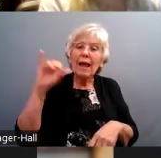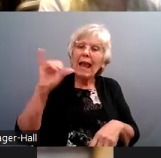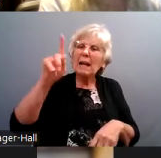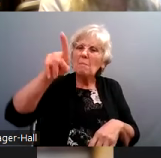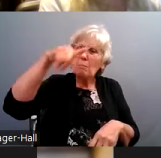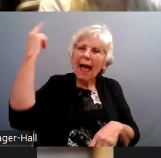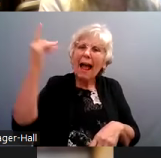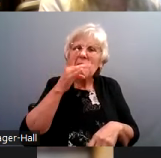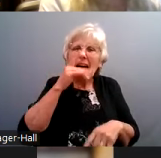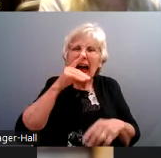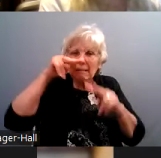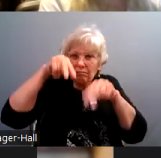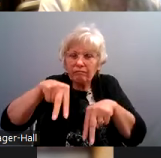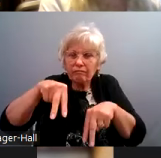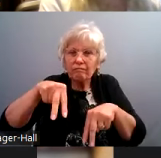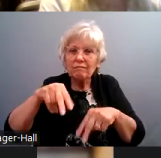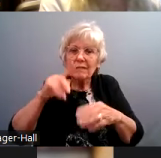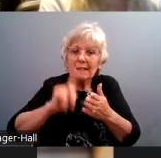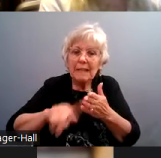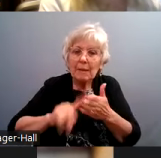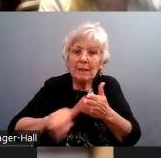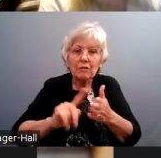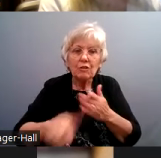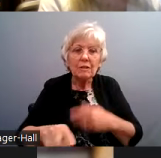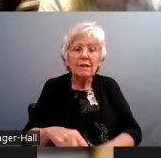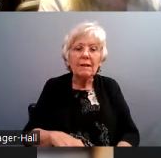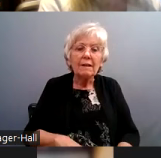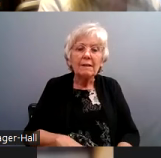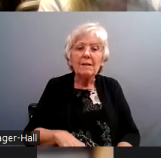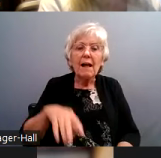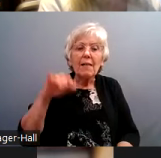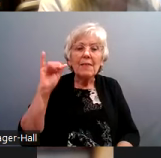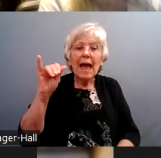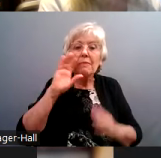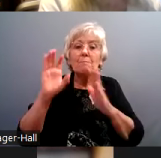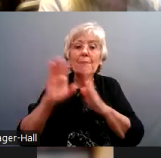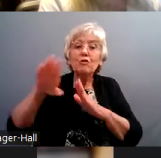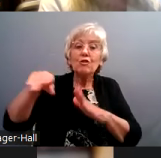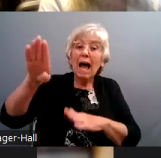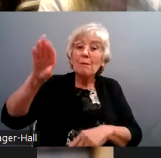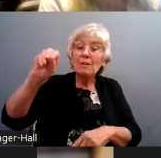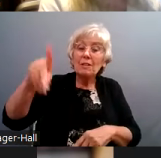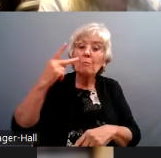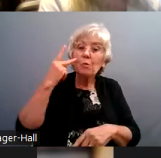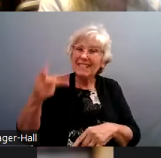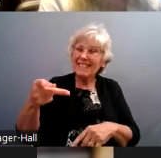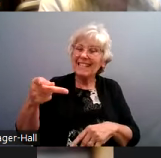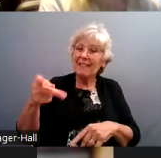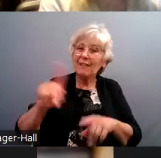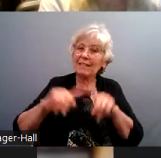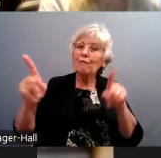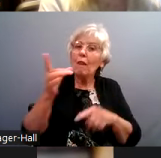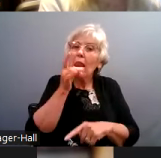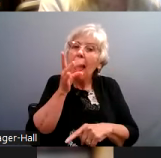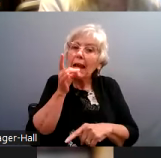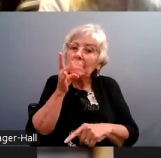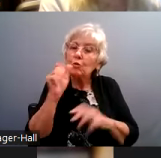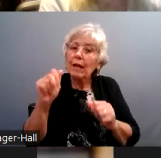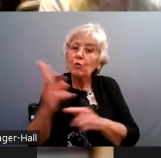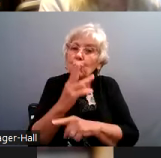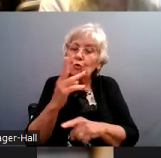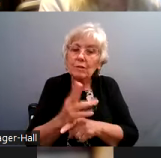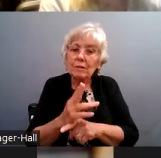light exam. And so those are different, up at the pictures up at the top are examples of different types of Woods